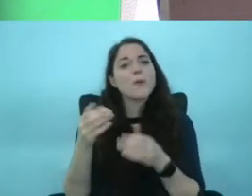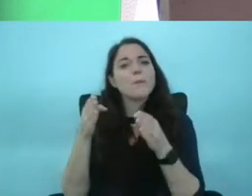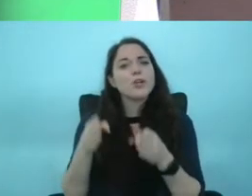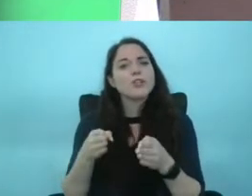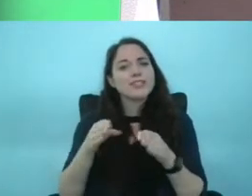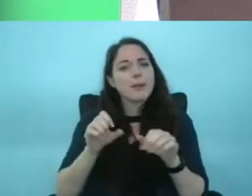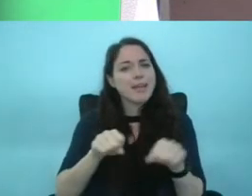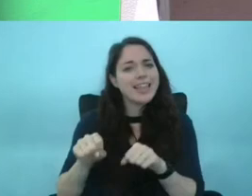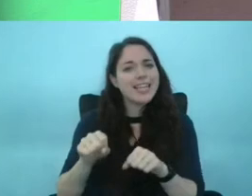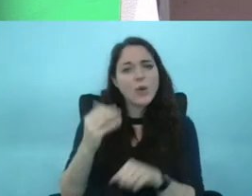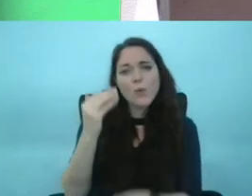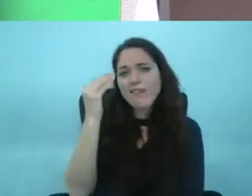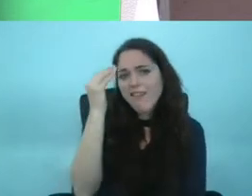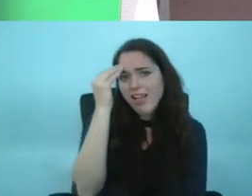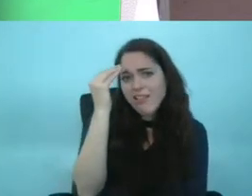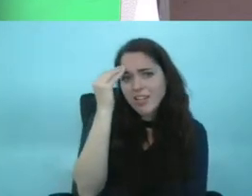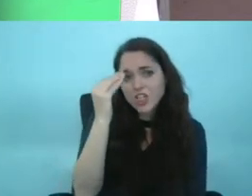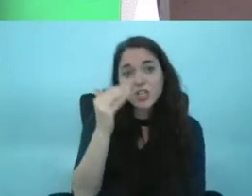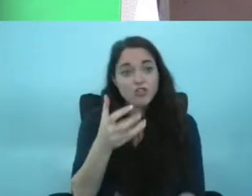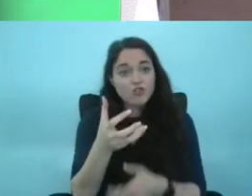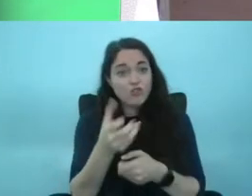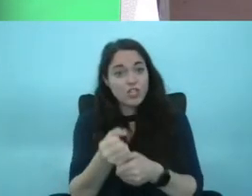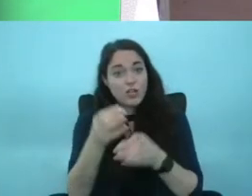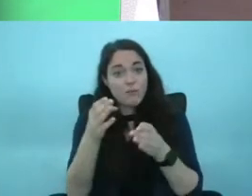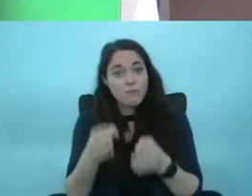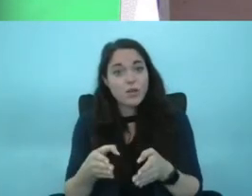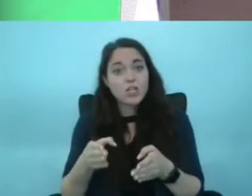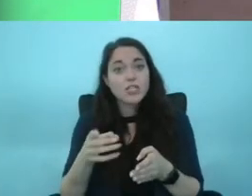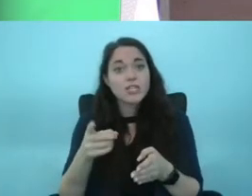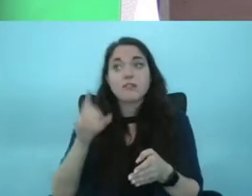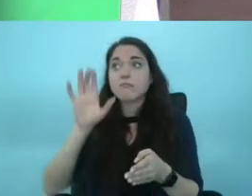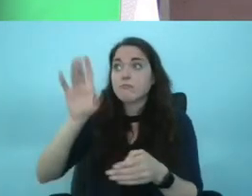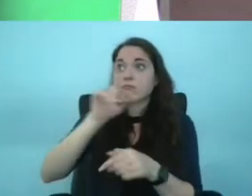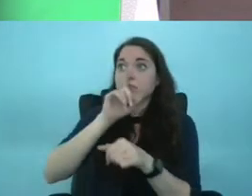somebody or something will do what has been promised.